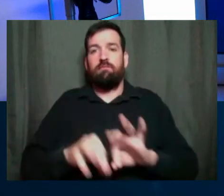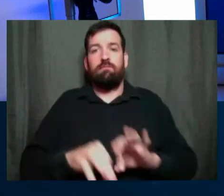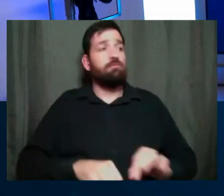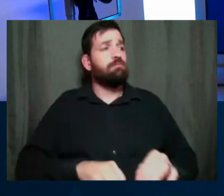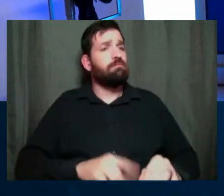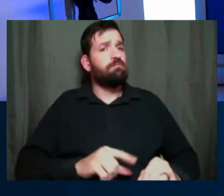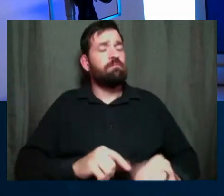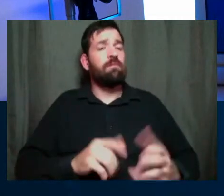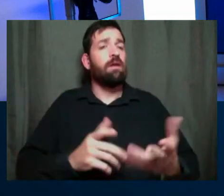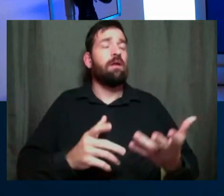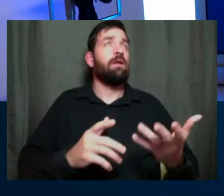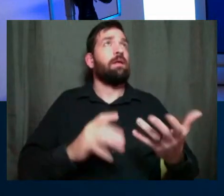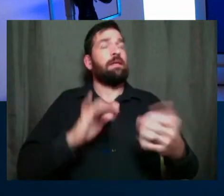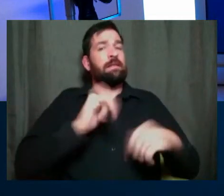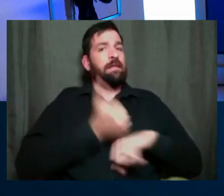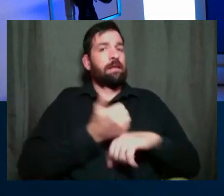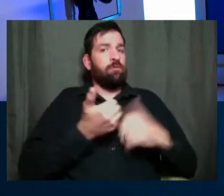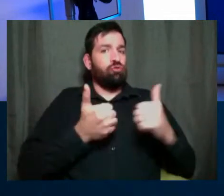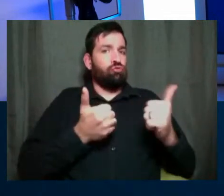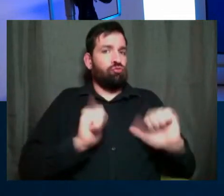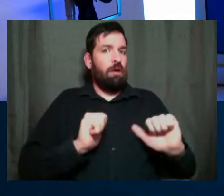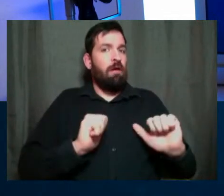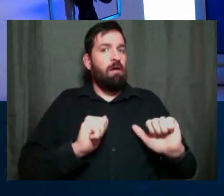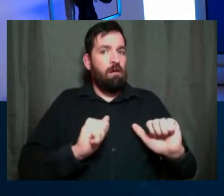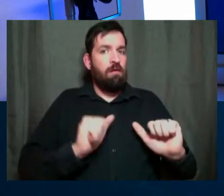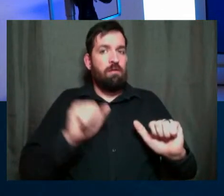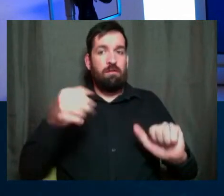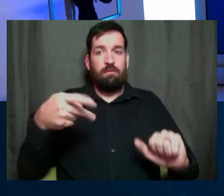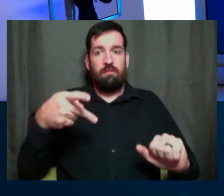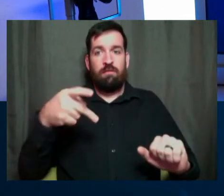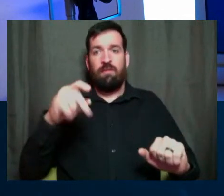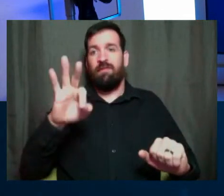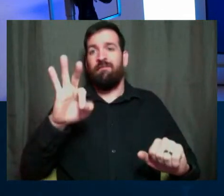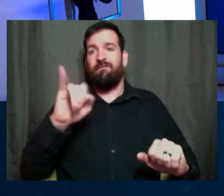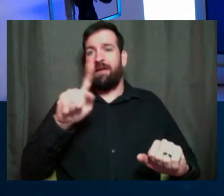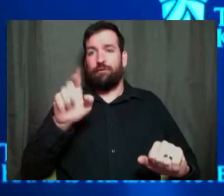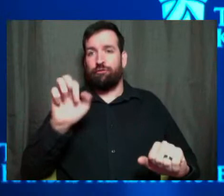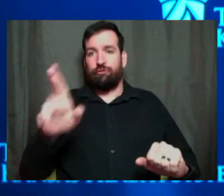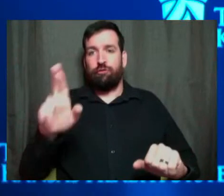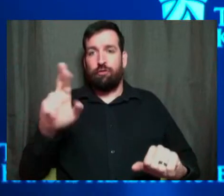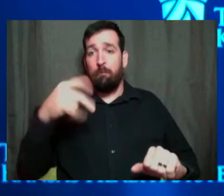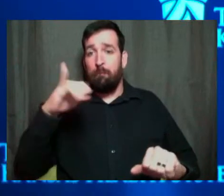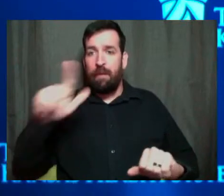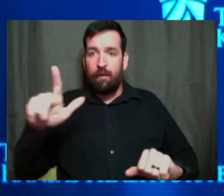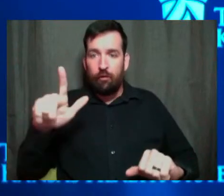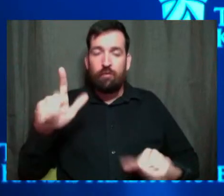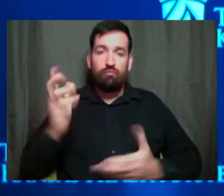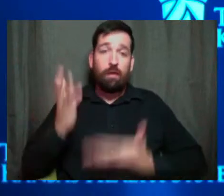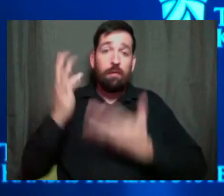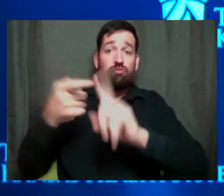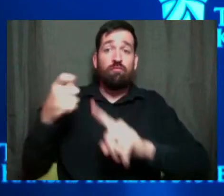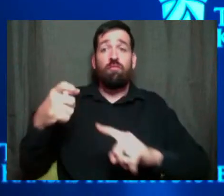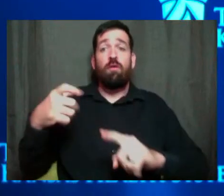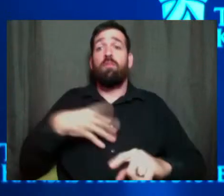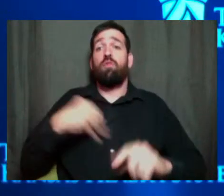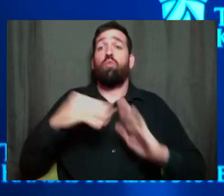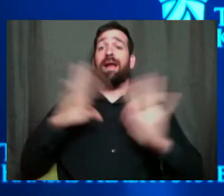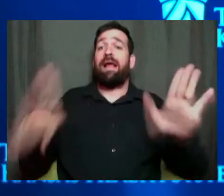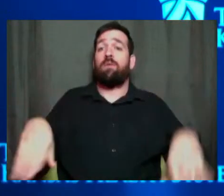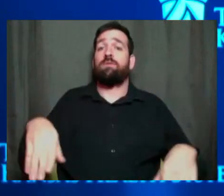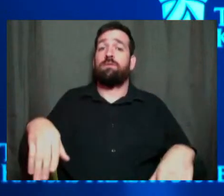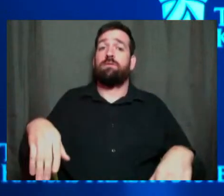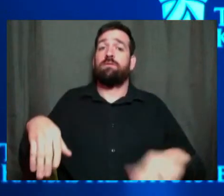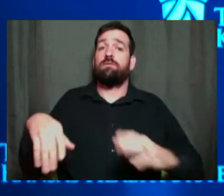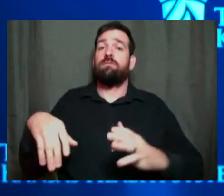bit to try and get to those, especially the Pfizer pill. The recommendations coming out of the White House yesterday were to pay for in-home